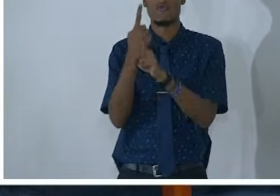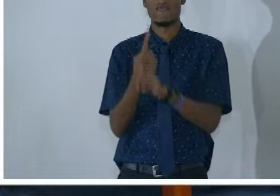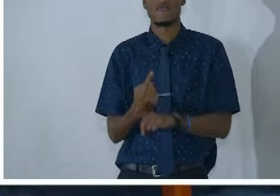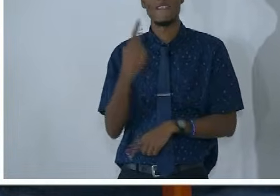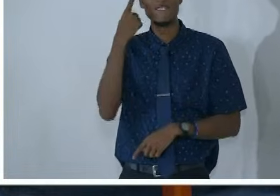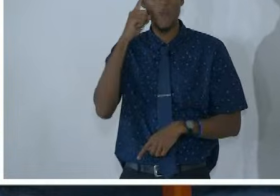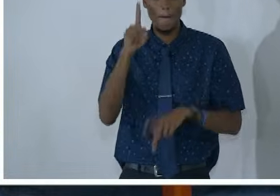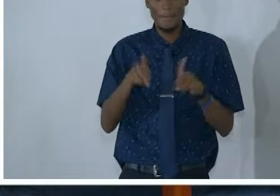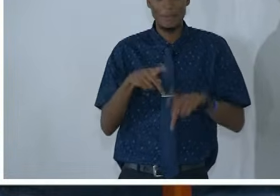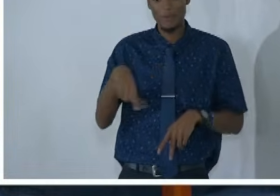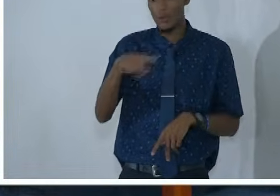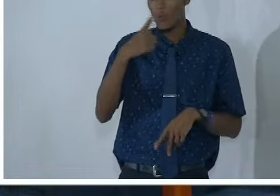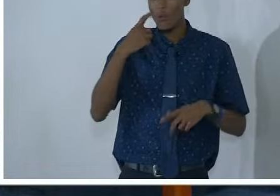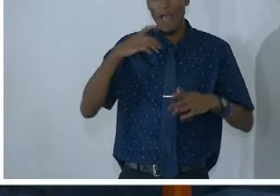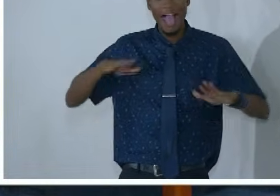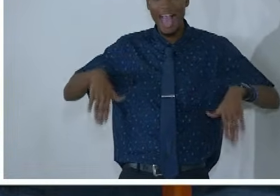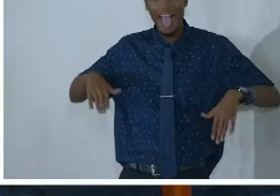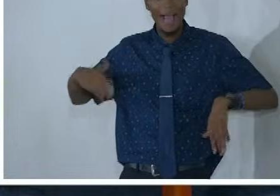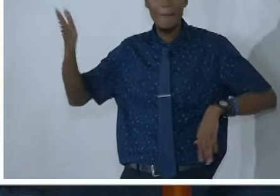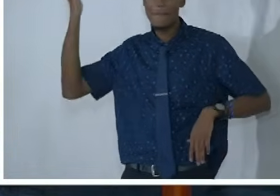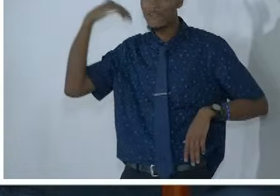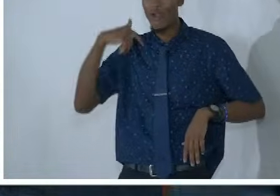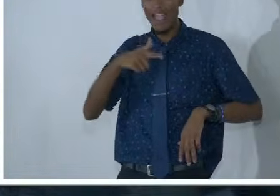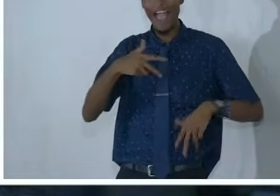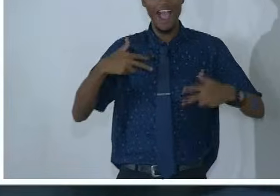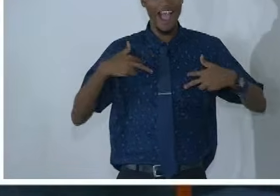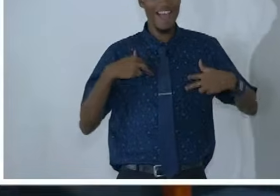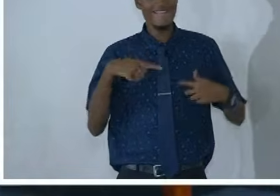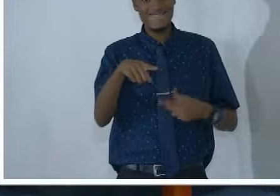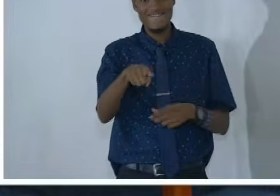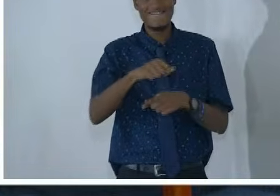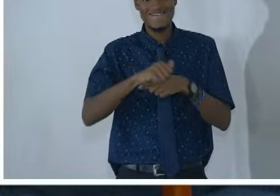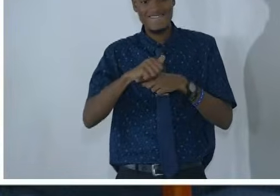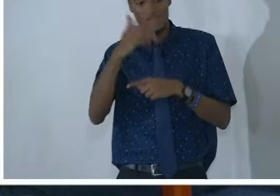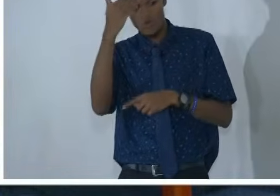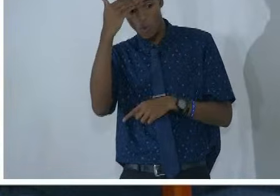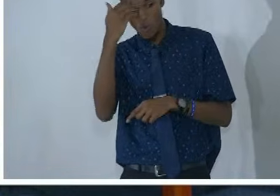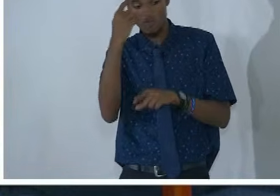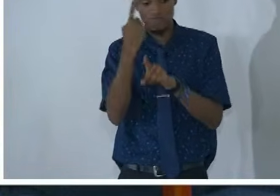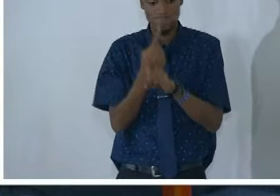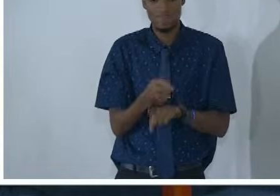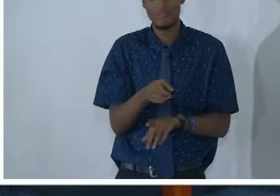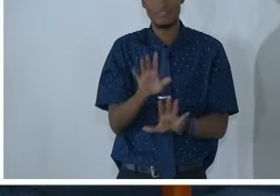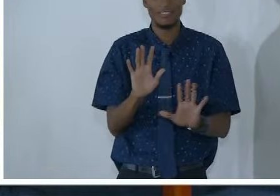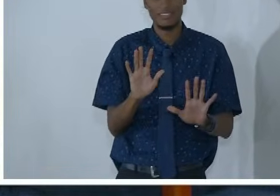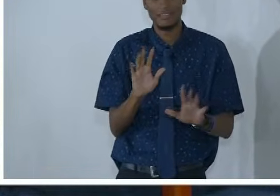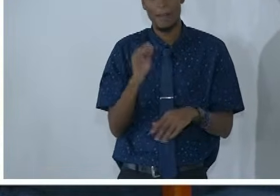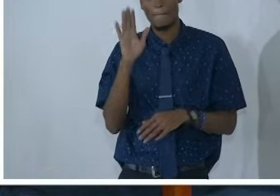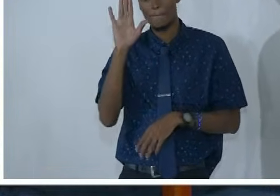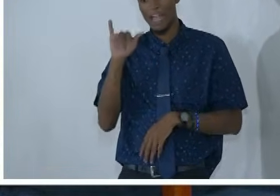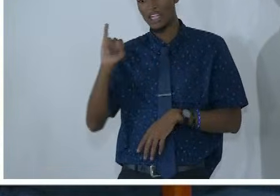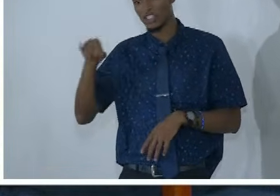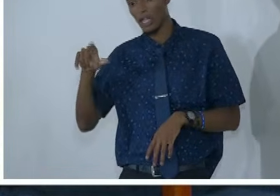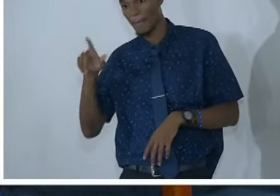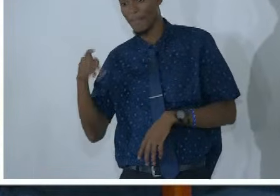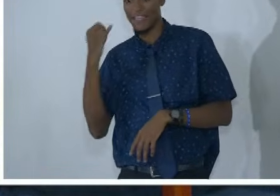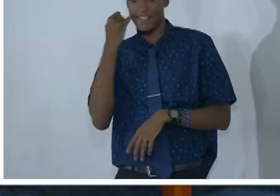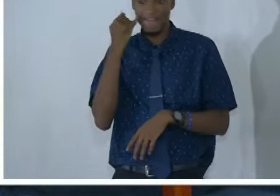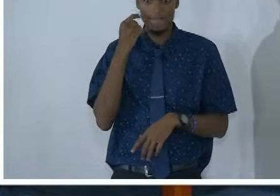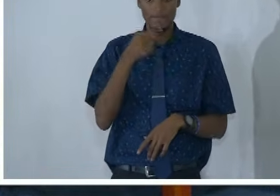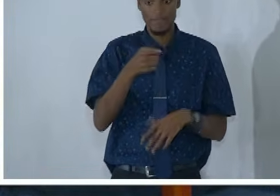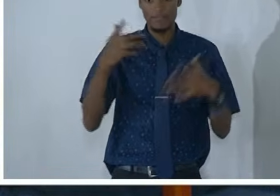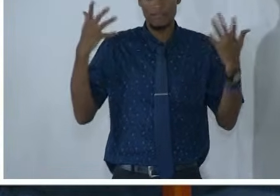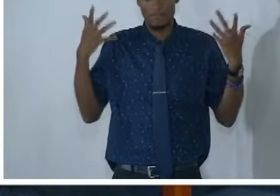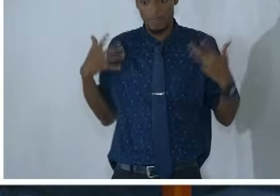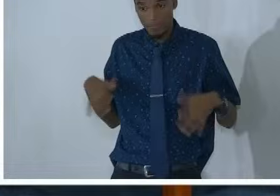were not previously regulated, sometimes doubling up in the case of lawyers who are regulated by the GLC, and if